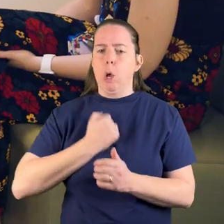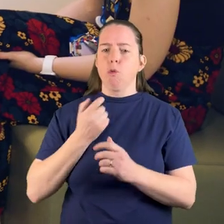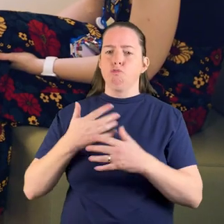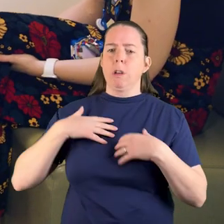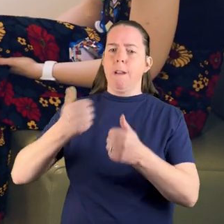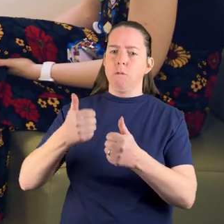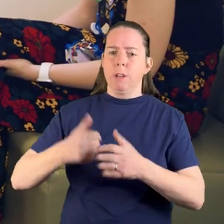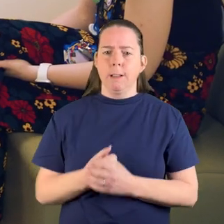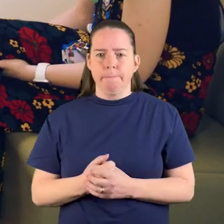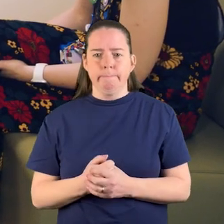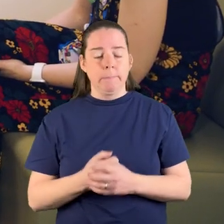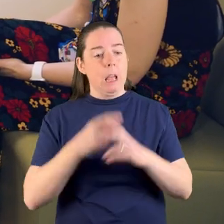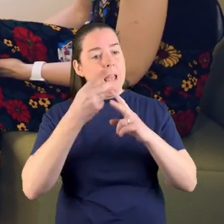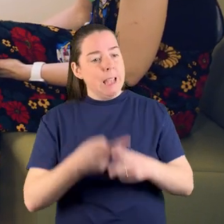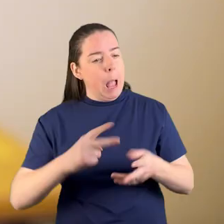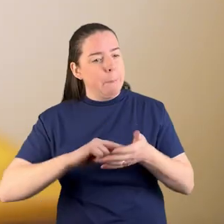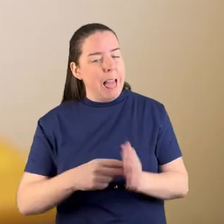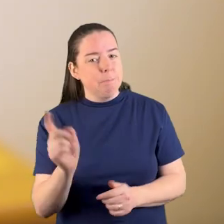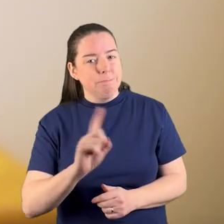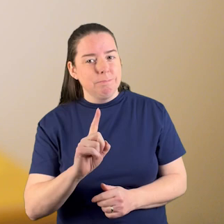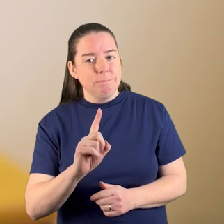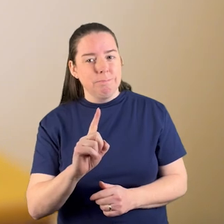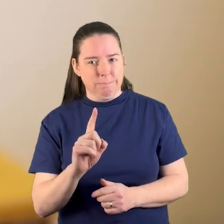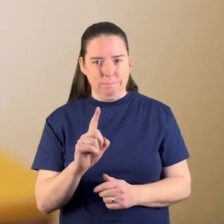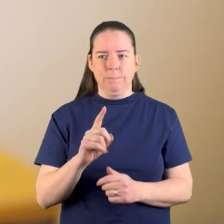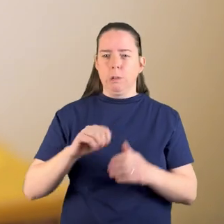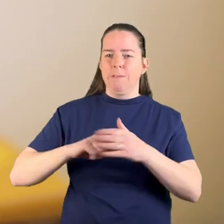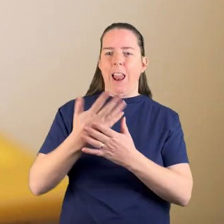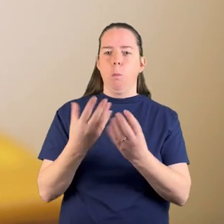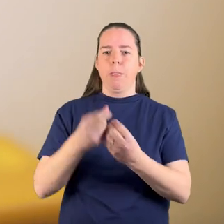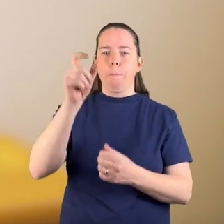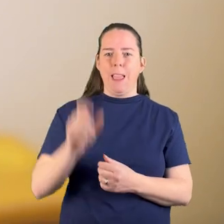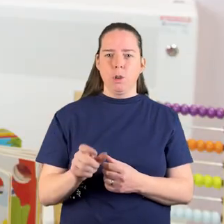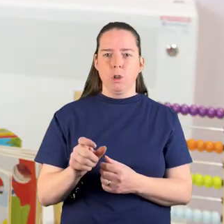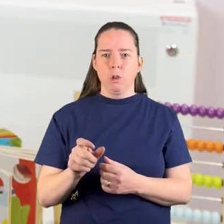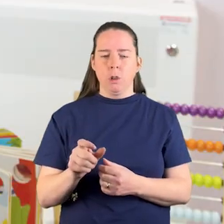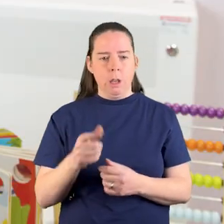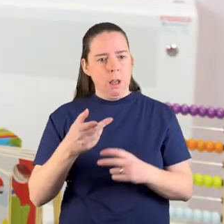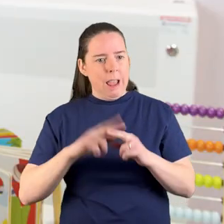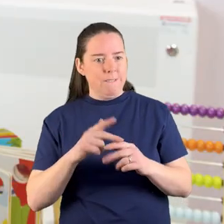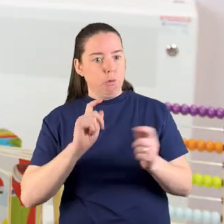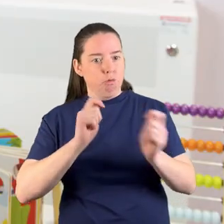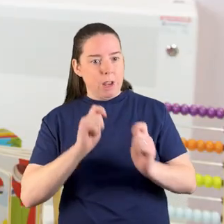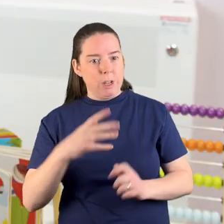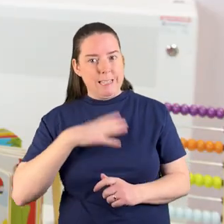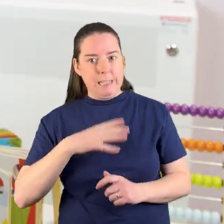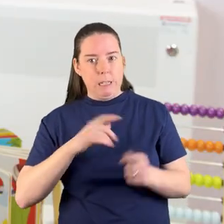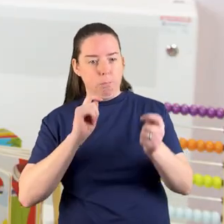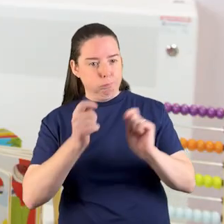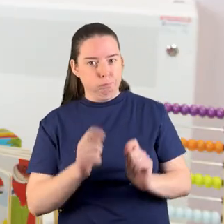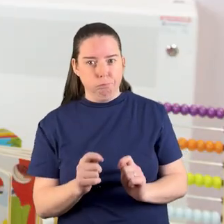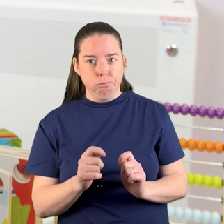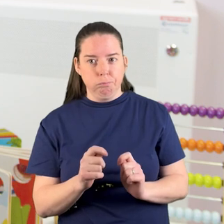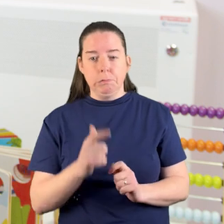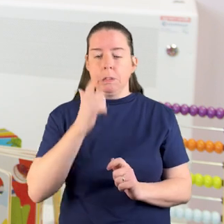recovery. A care plan is a plan that we develop with the patient. And if there are any changes that need to be made, to the care